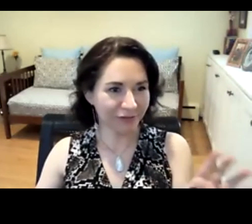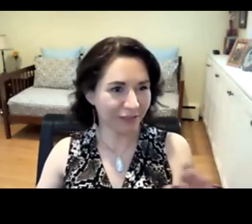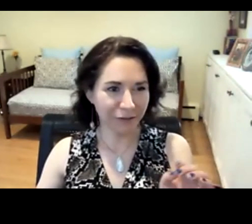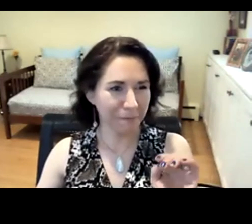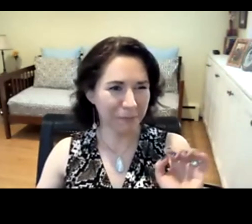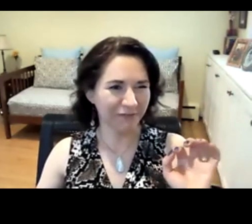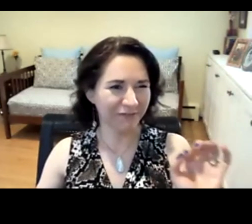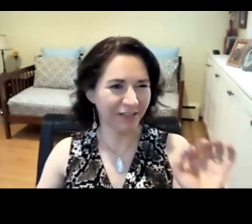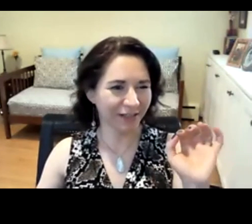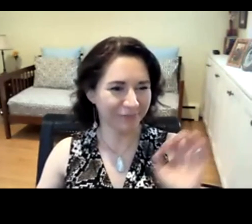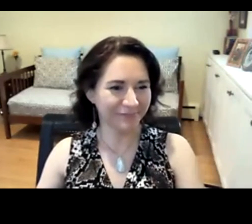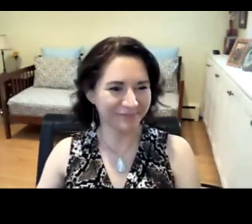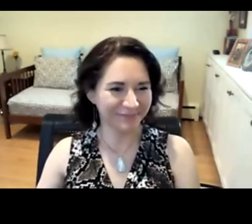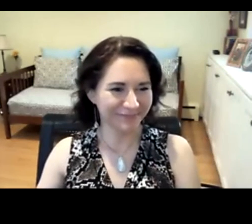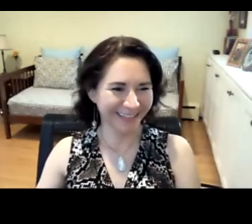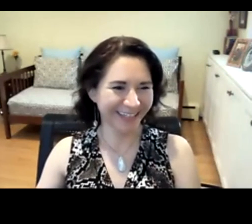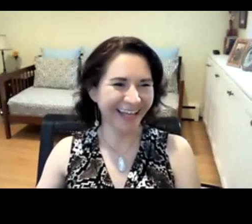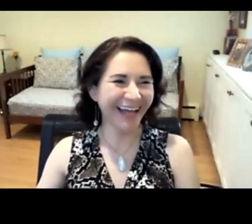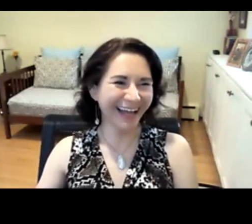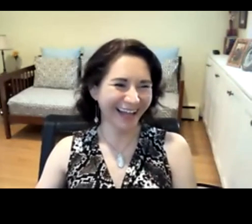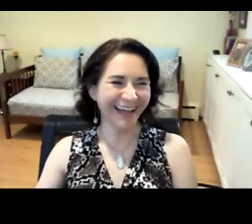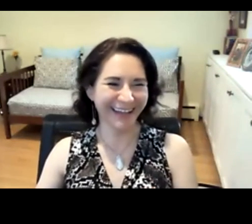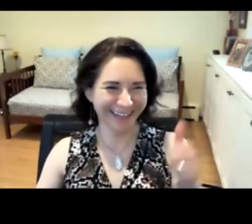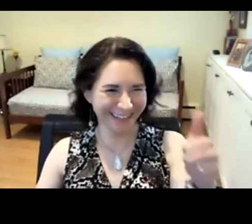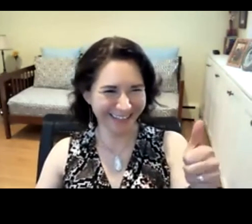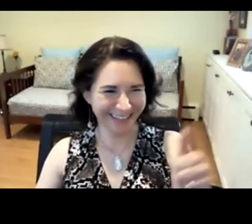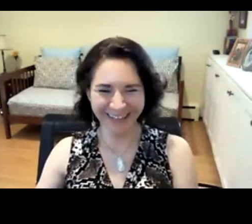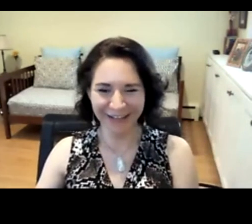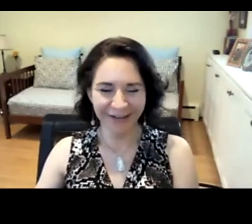tu pronunciación perfecta. Un poquito.